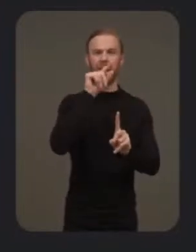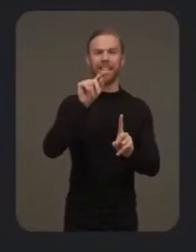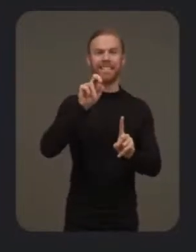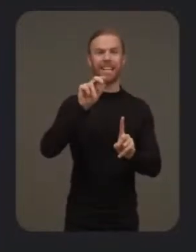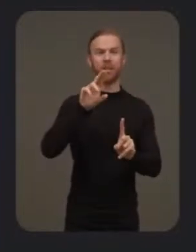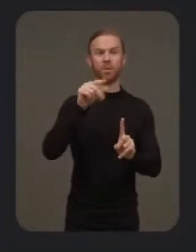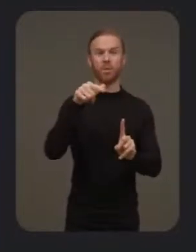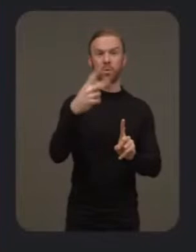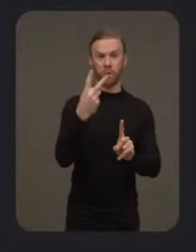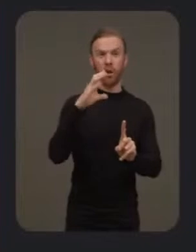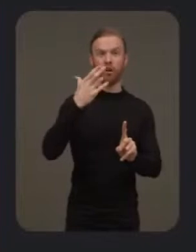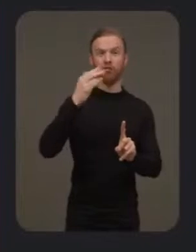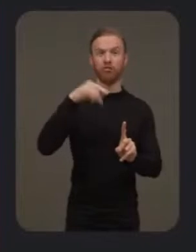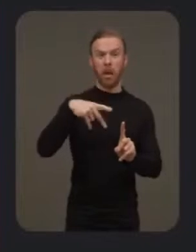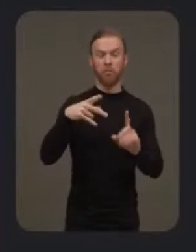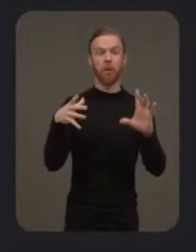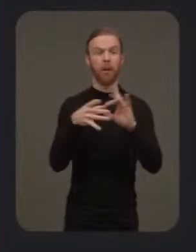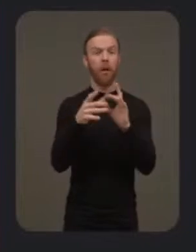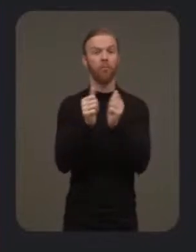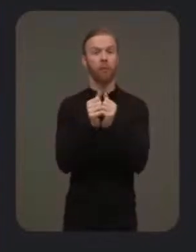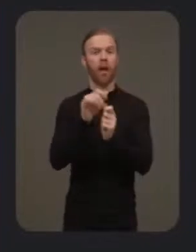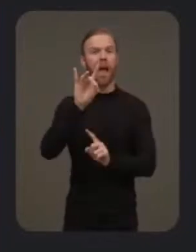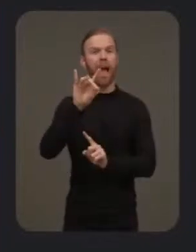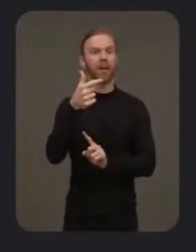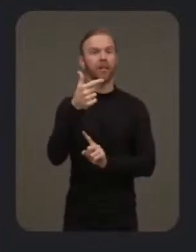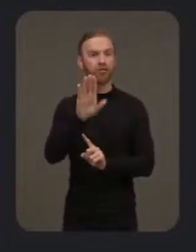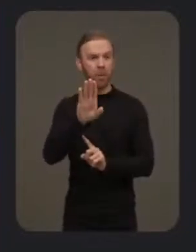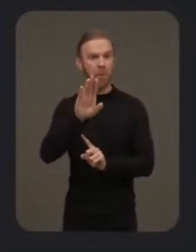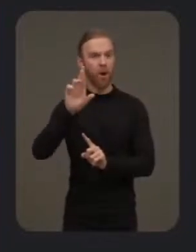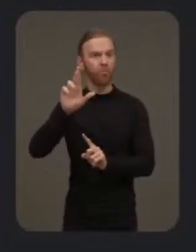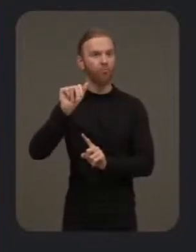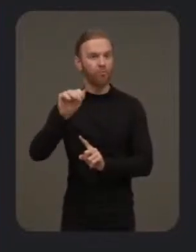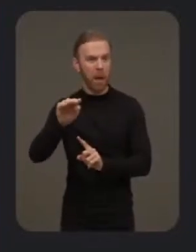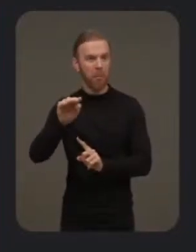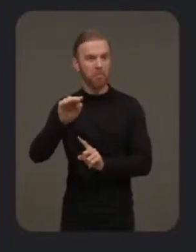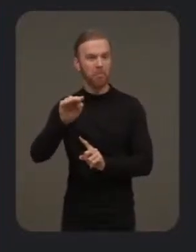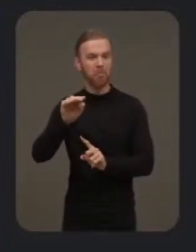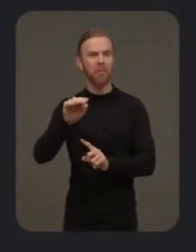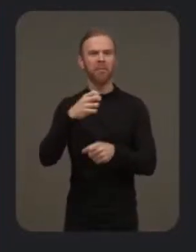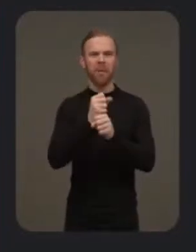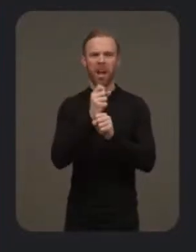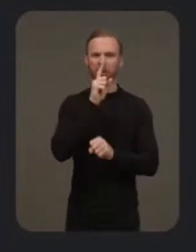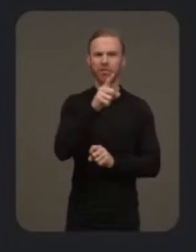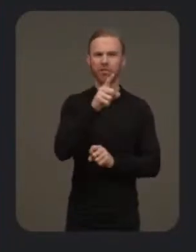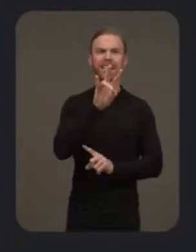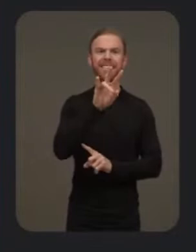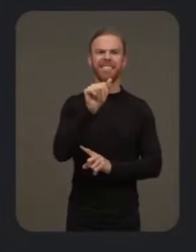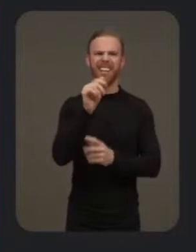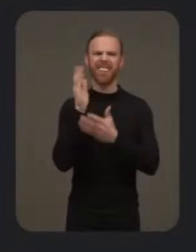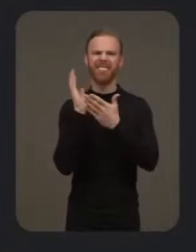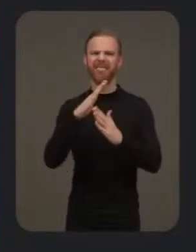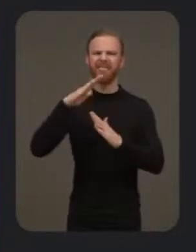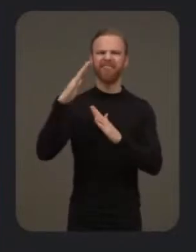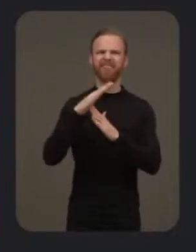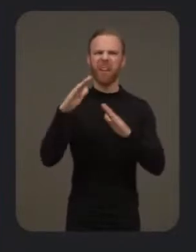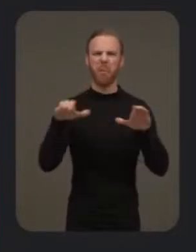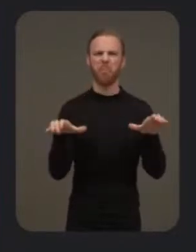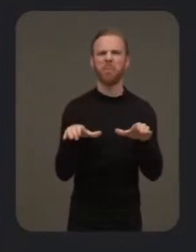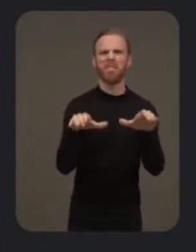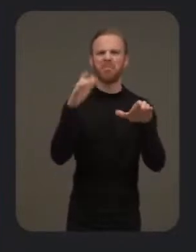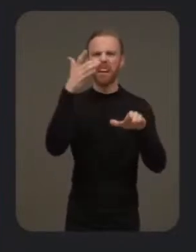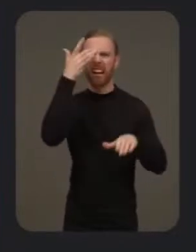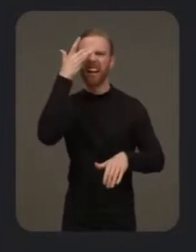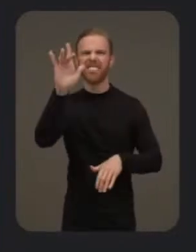it's paired with 8 GB of RAM, which ensures Pixel 7a delivers best-in-class performance and